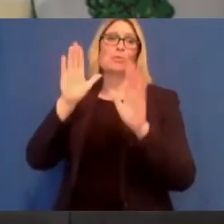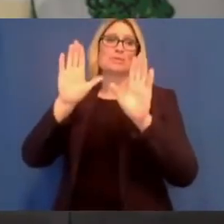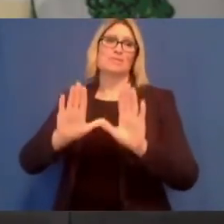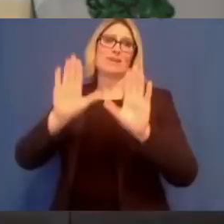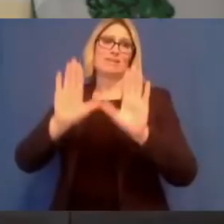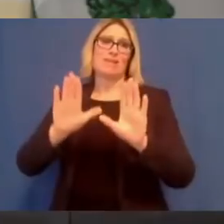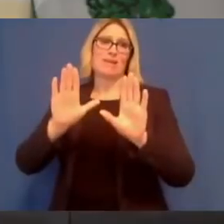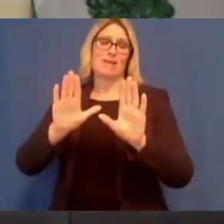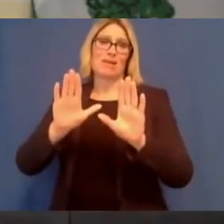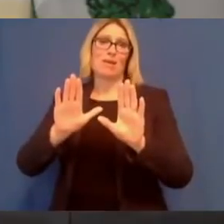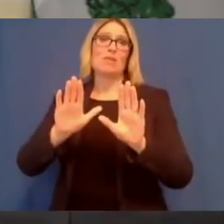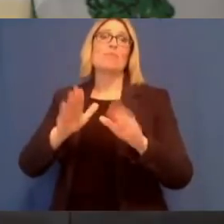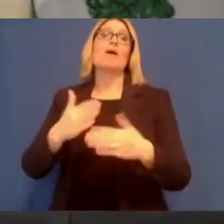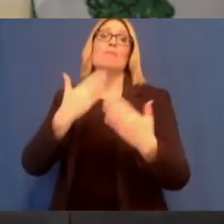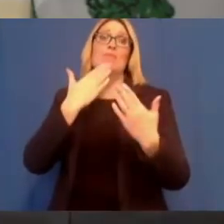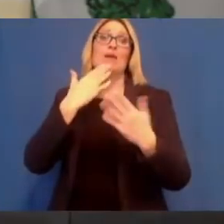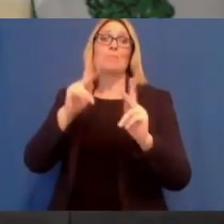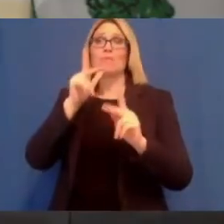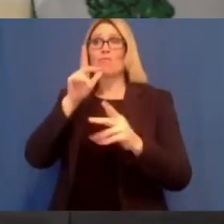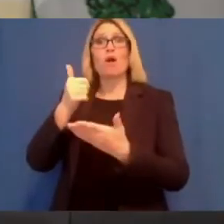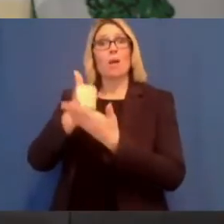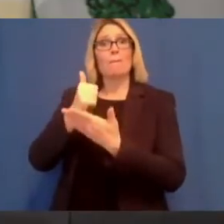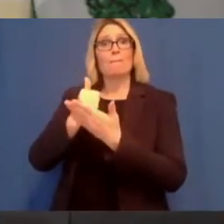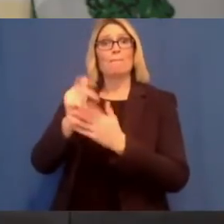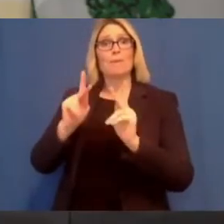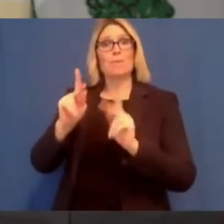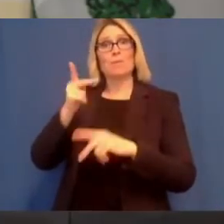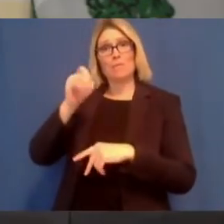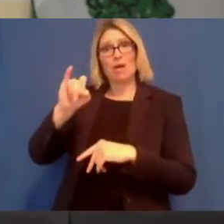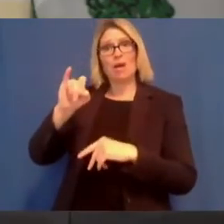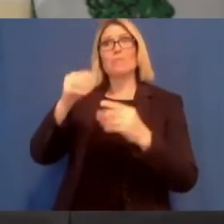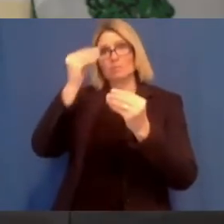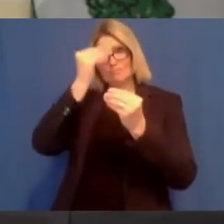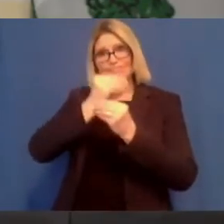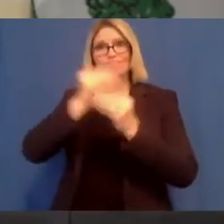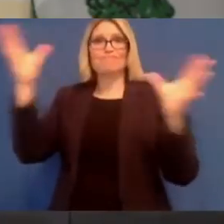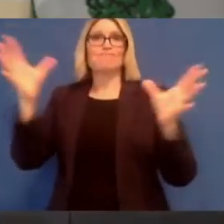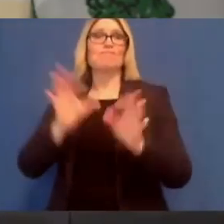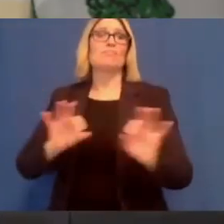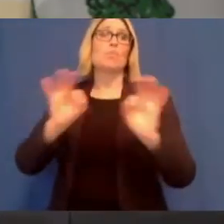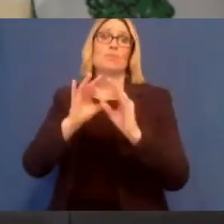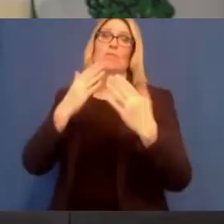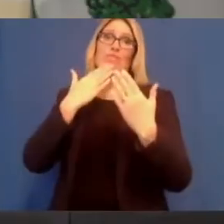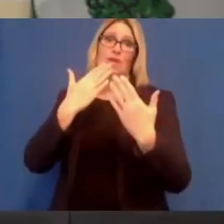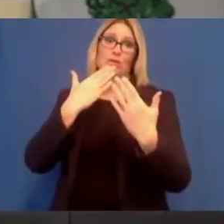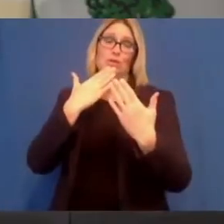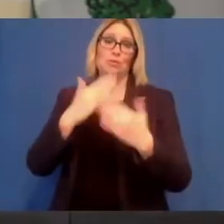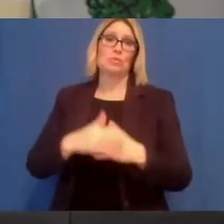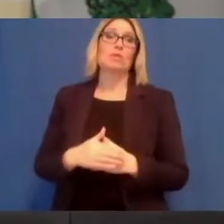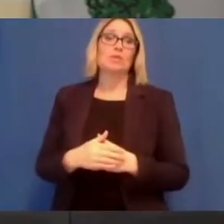for continuing to help Islanders better understand where we're at, and for sharing that,